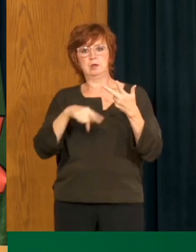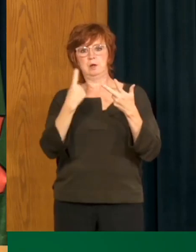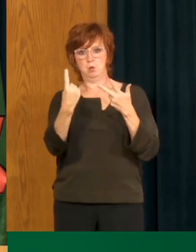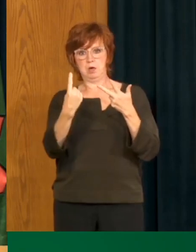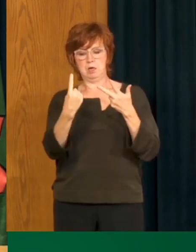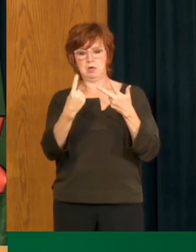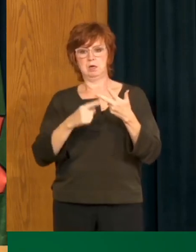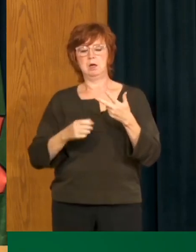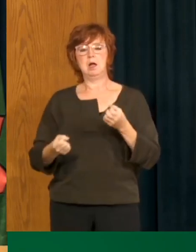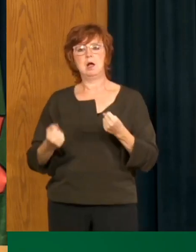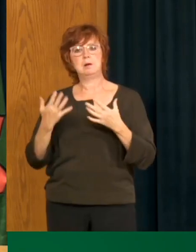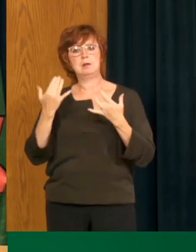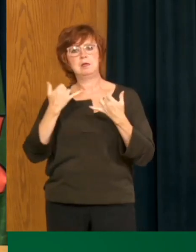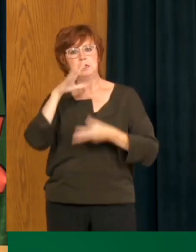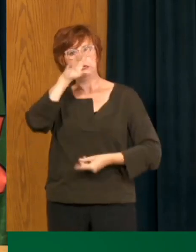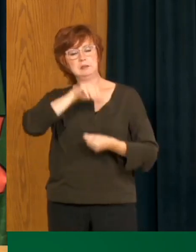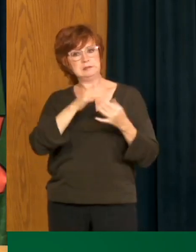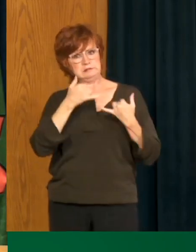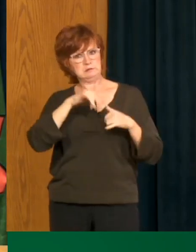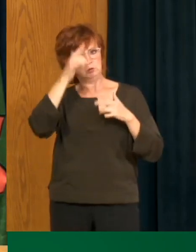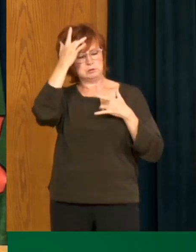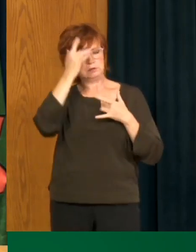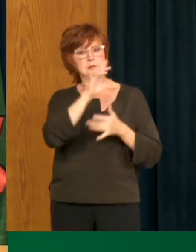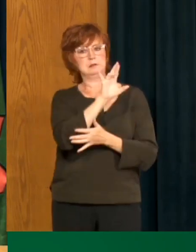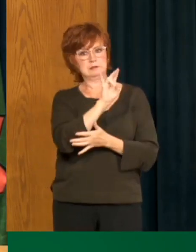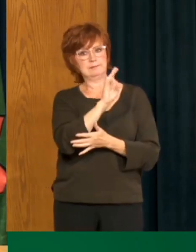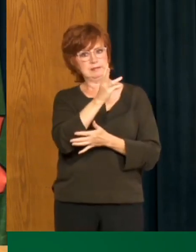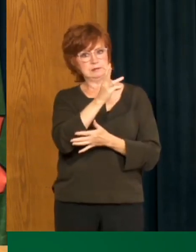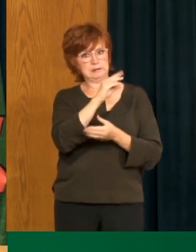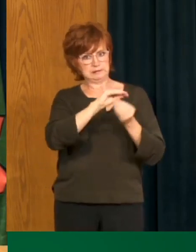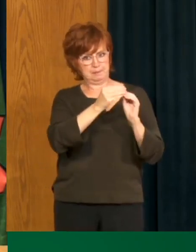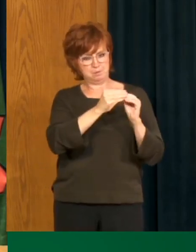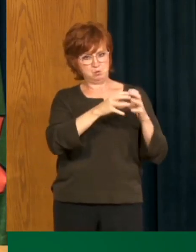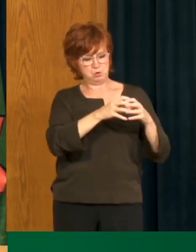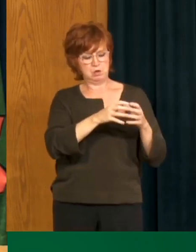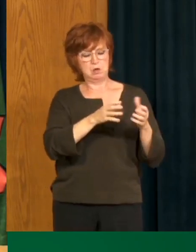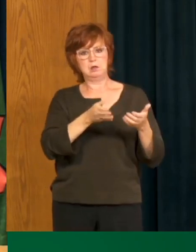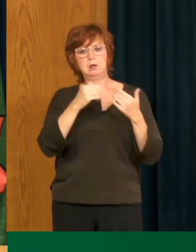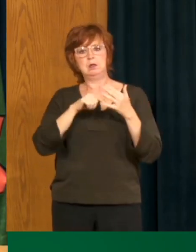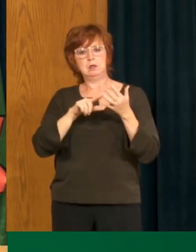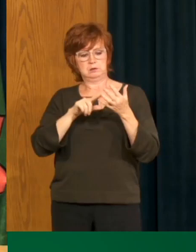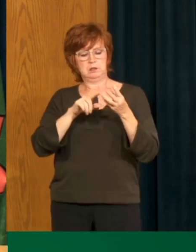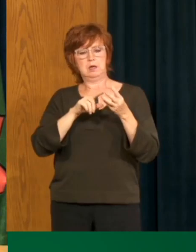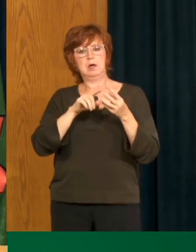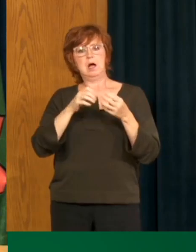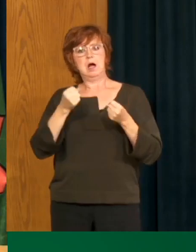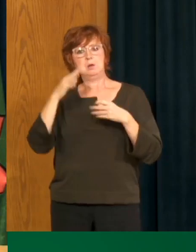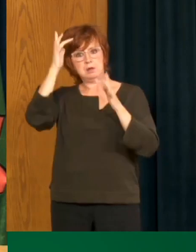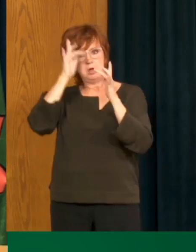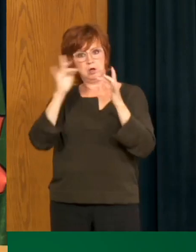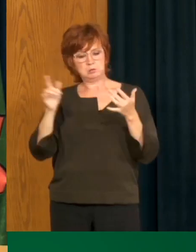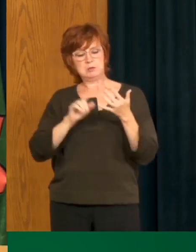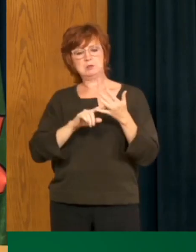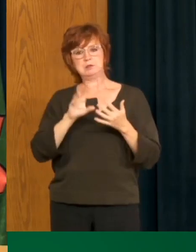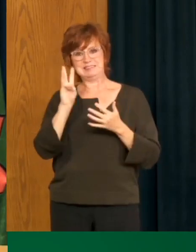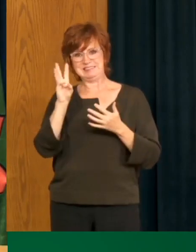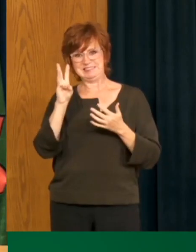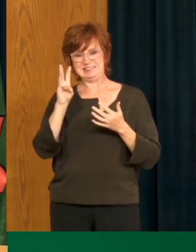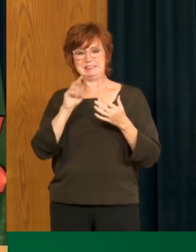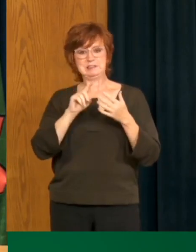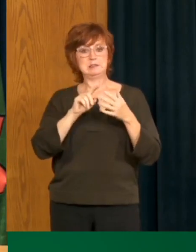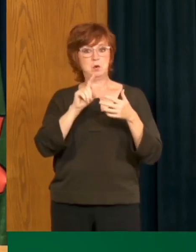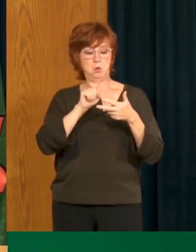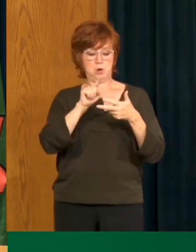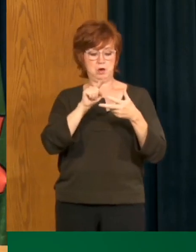76 are considered active, so again, going down again. 6 people are in hospital, 4 are receiving inpatient care in